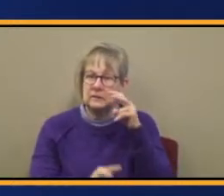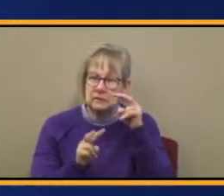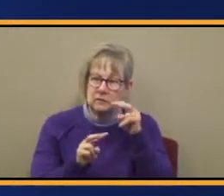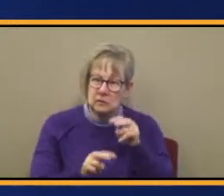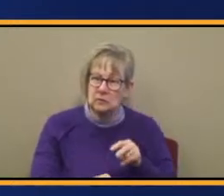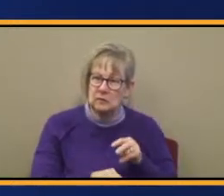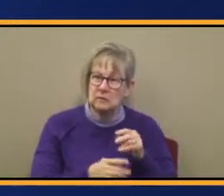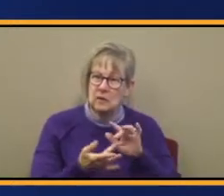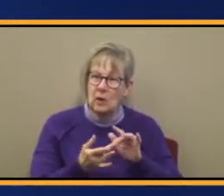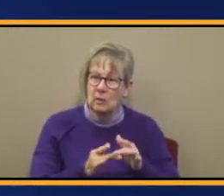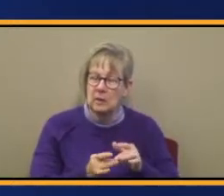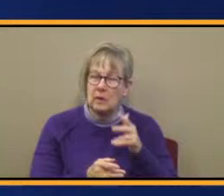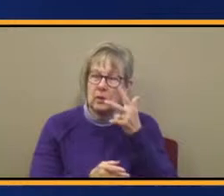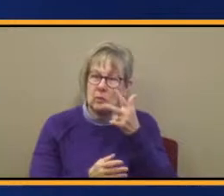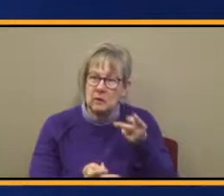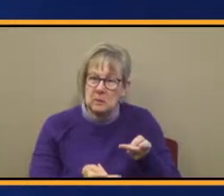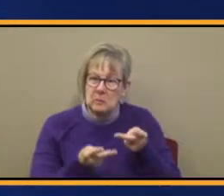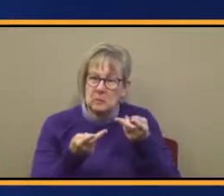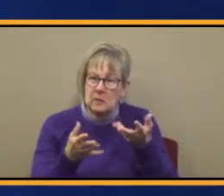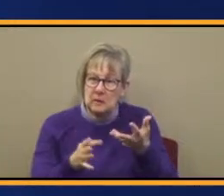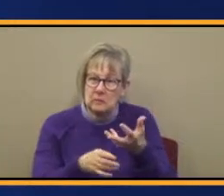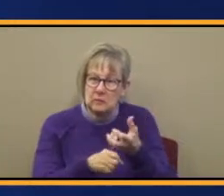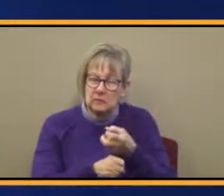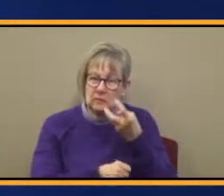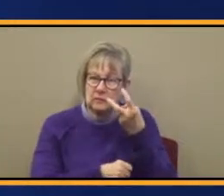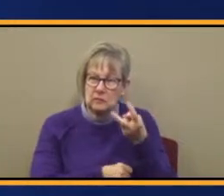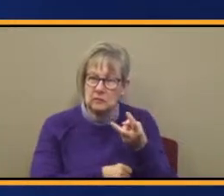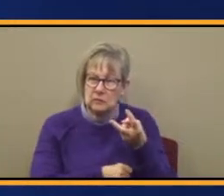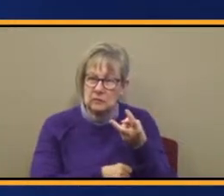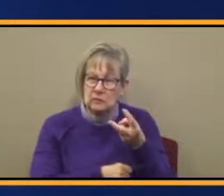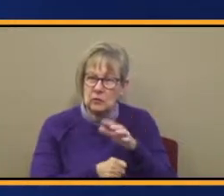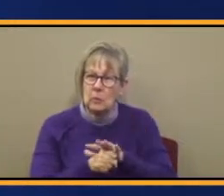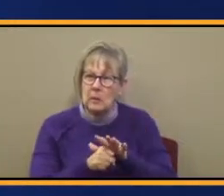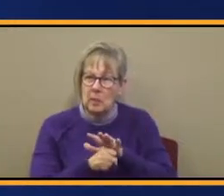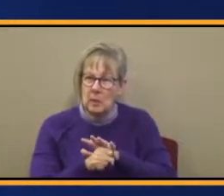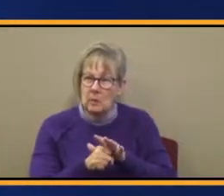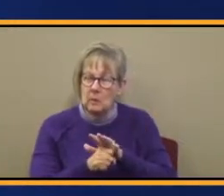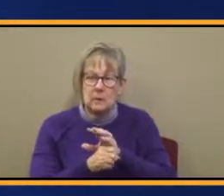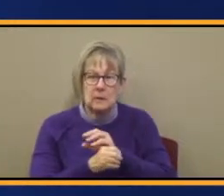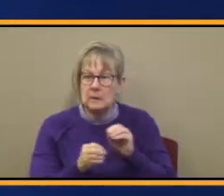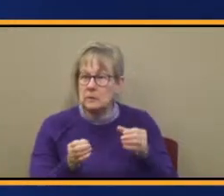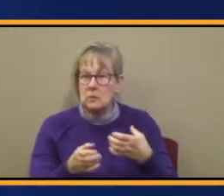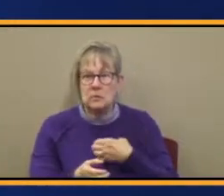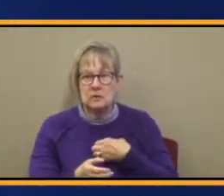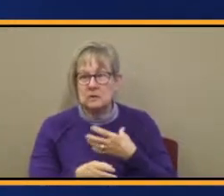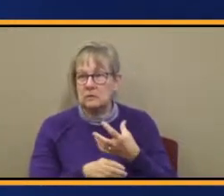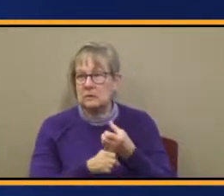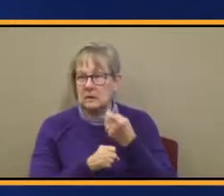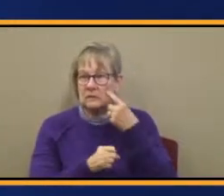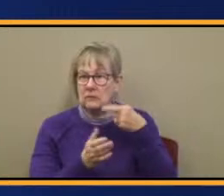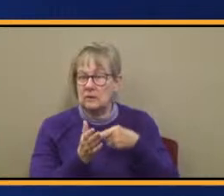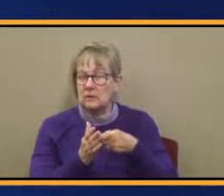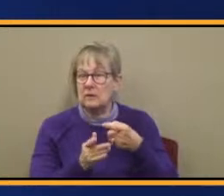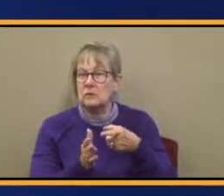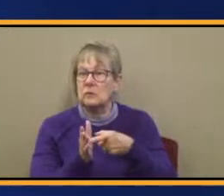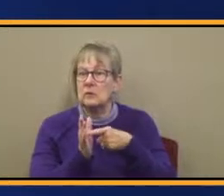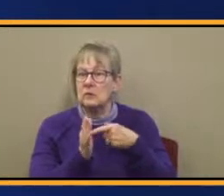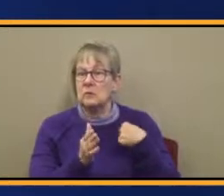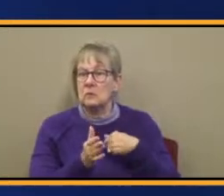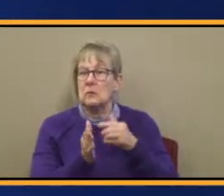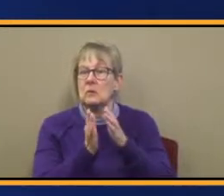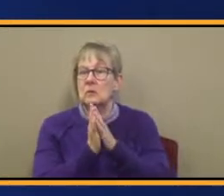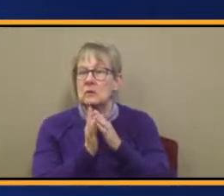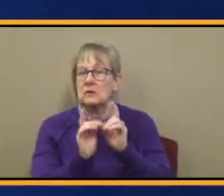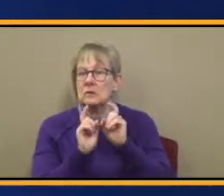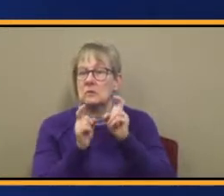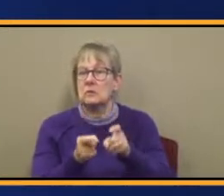online. 3 proposals were received, 2 being local vendors. There were no protests received for this requirement. We're requesting award